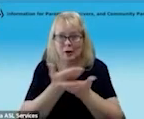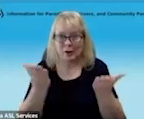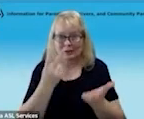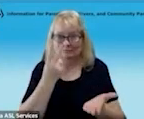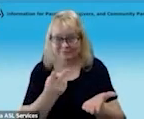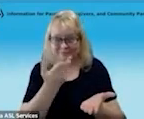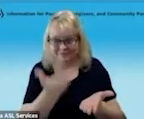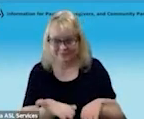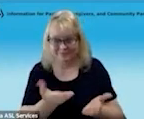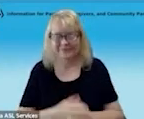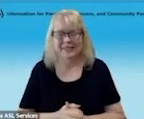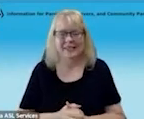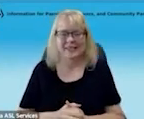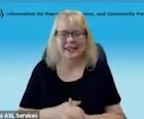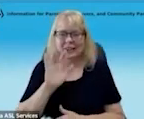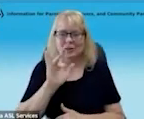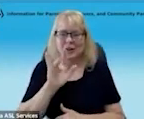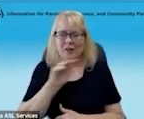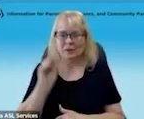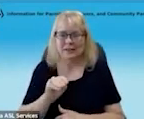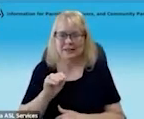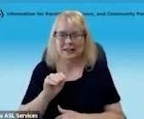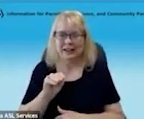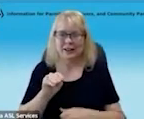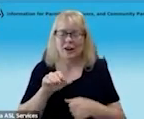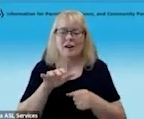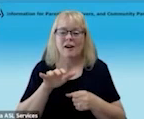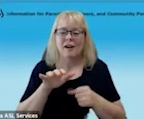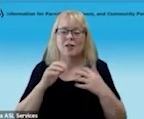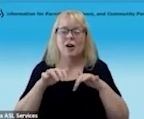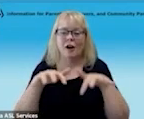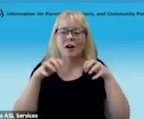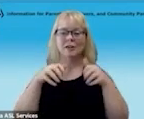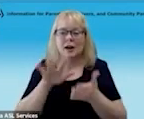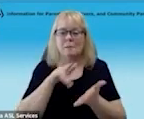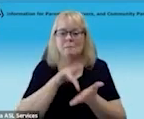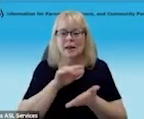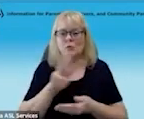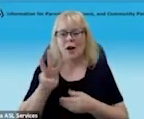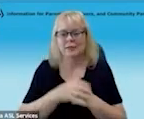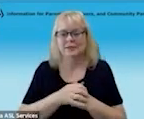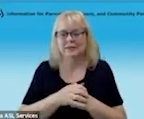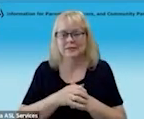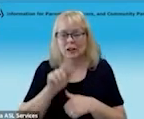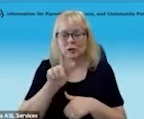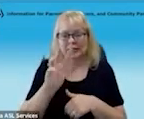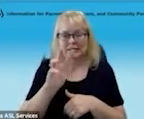Well, we're about at time. And so let's see, what have we learned about